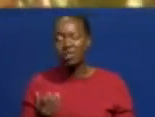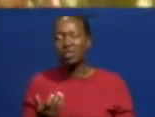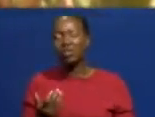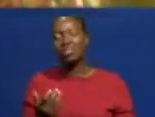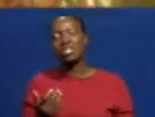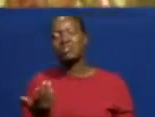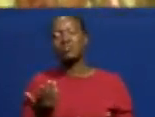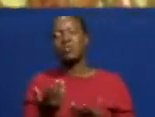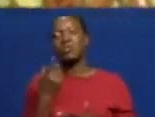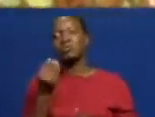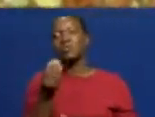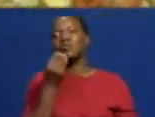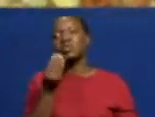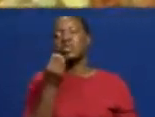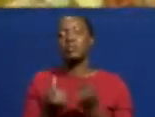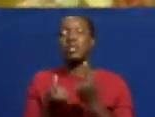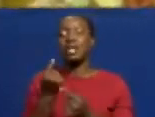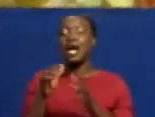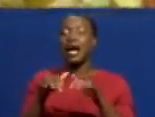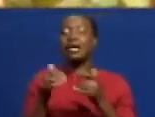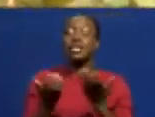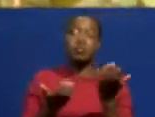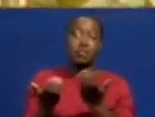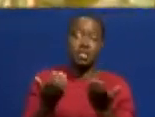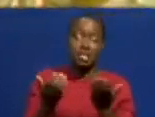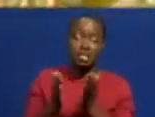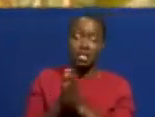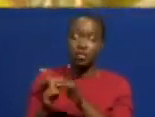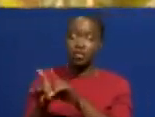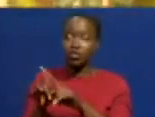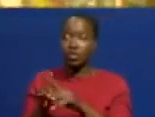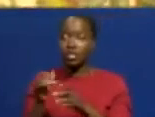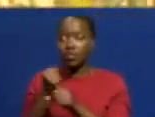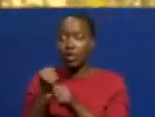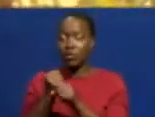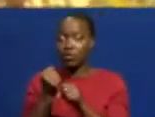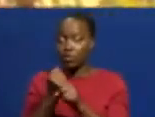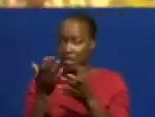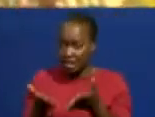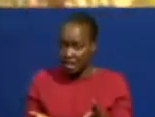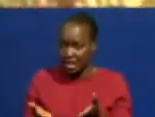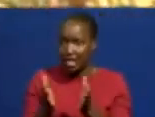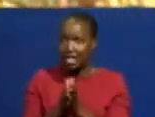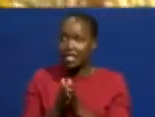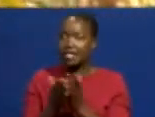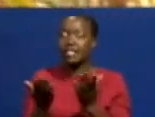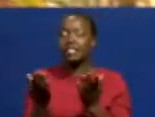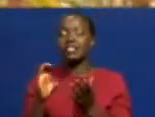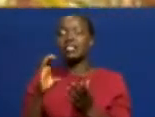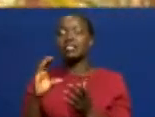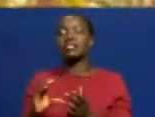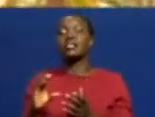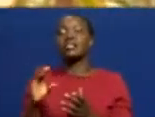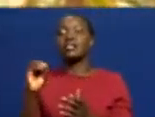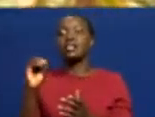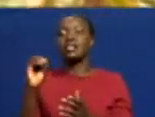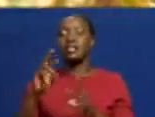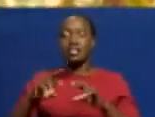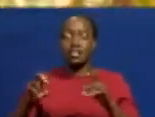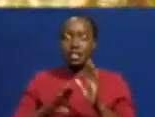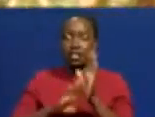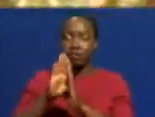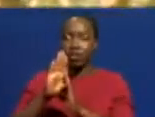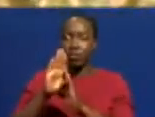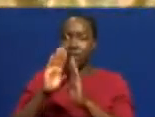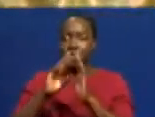subsistence, but it becomes agribusiness. And that's one of the work that we are doing here, ICRISAT, the development partners, that